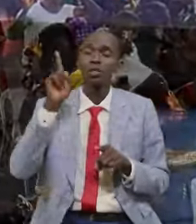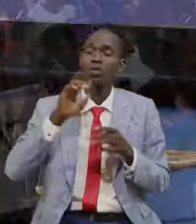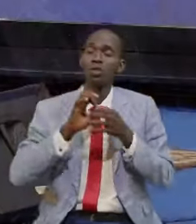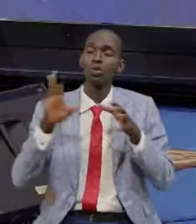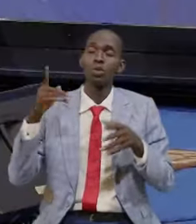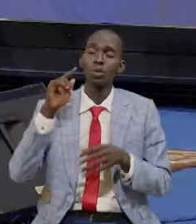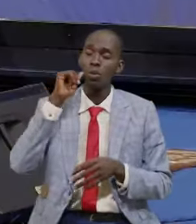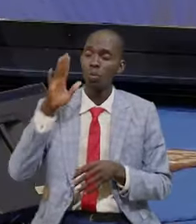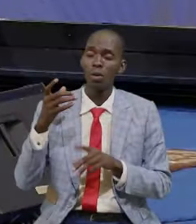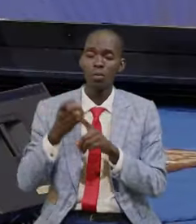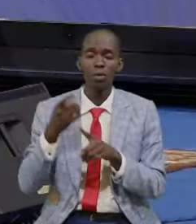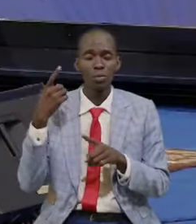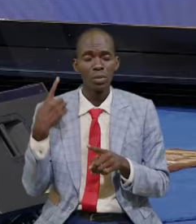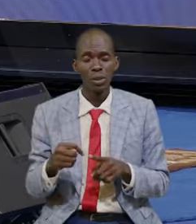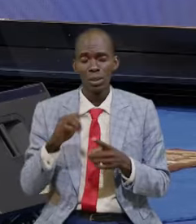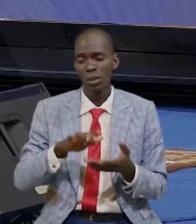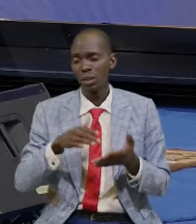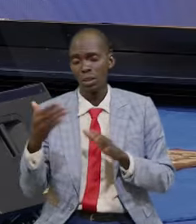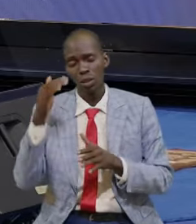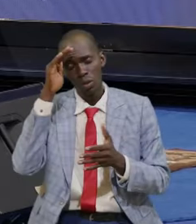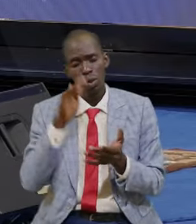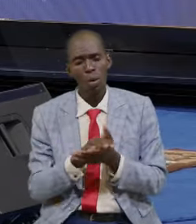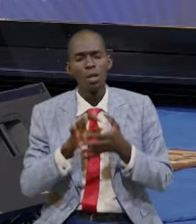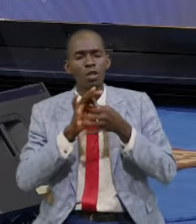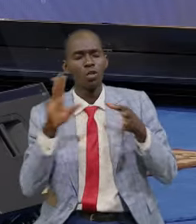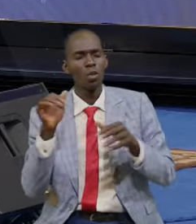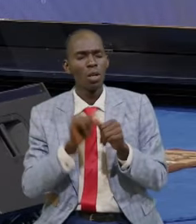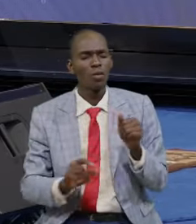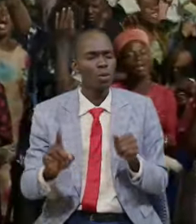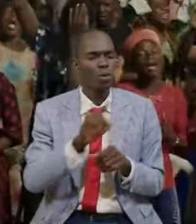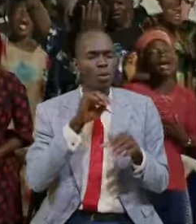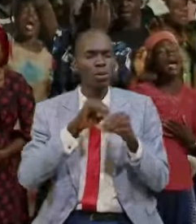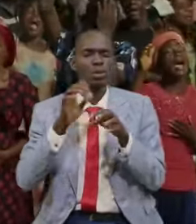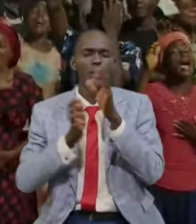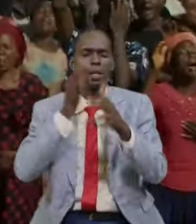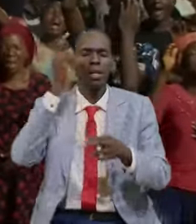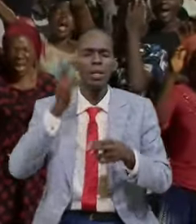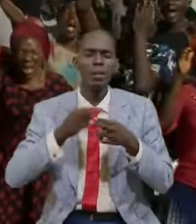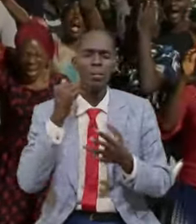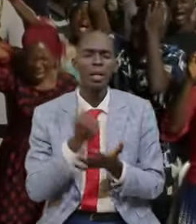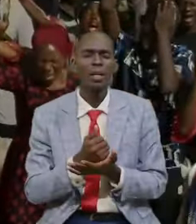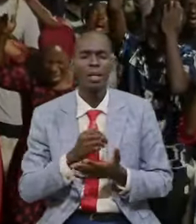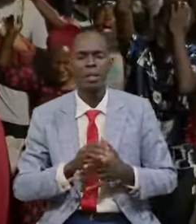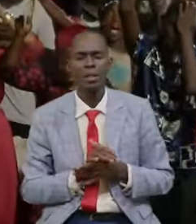the dead husband, lose everyone in Jesus' name.